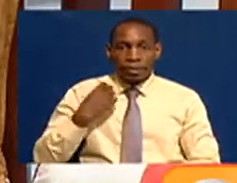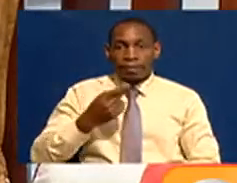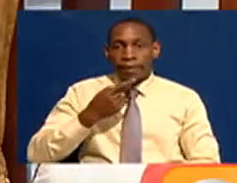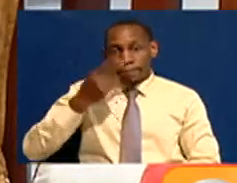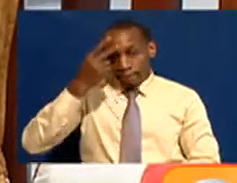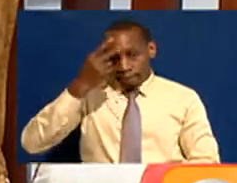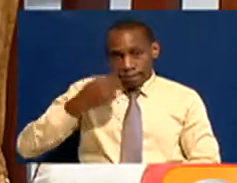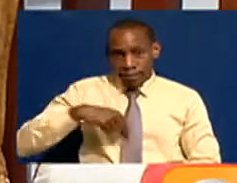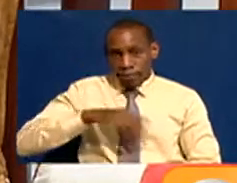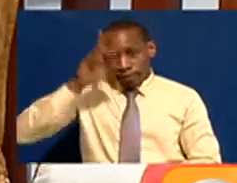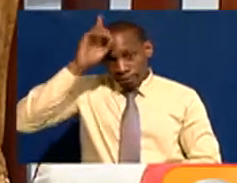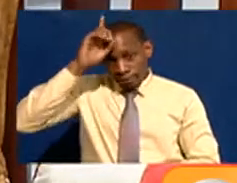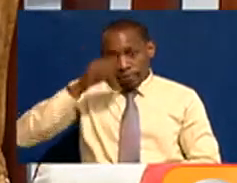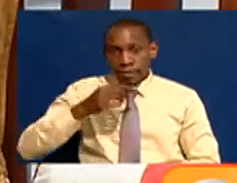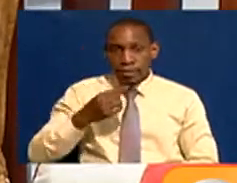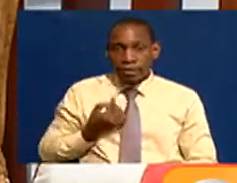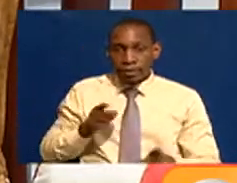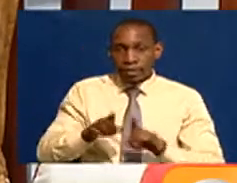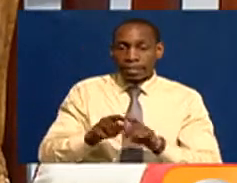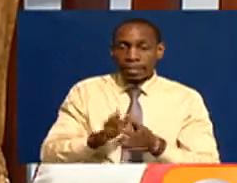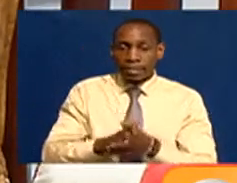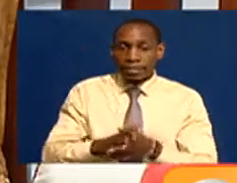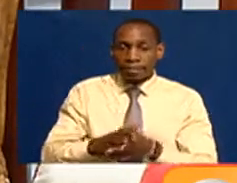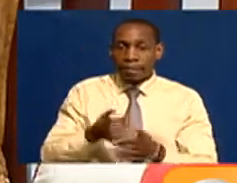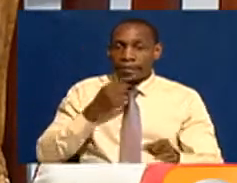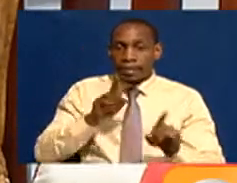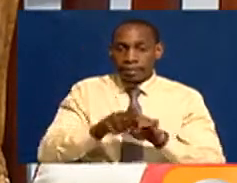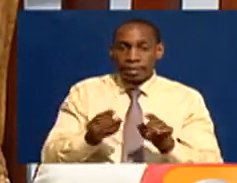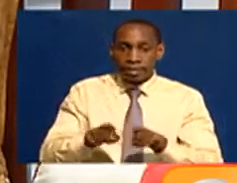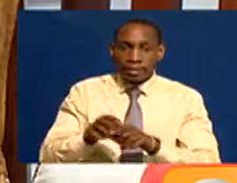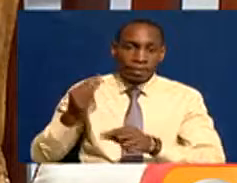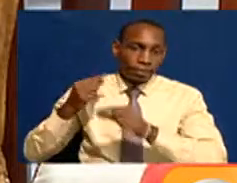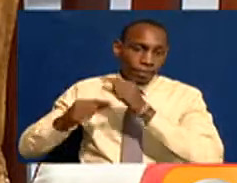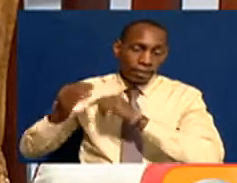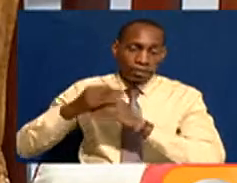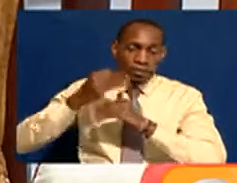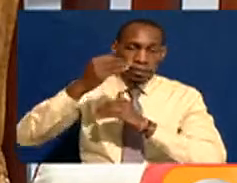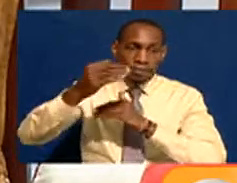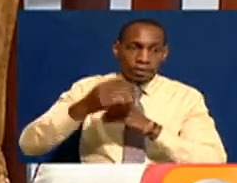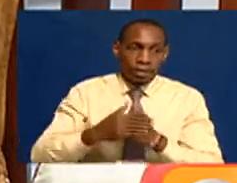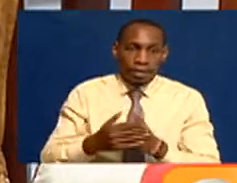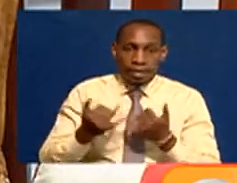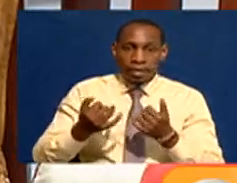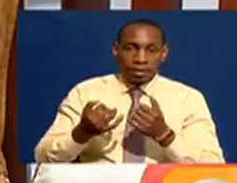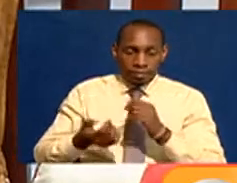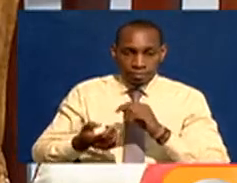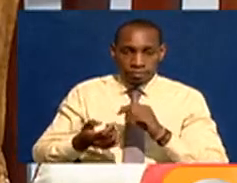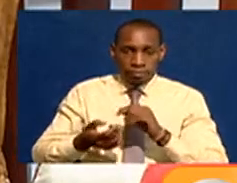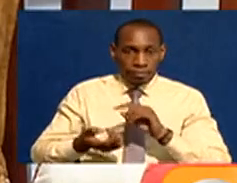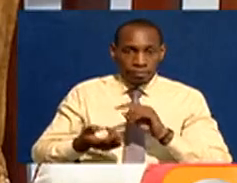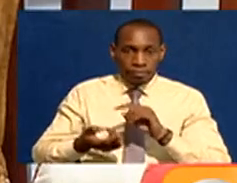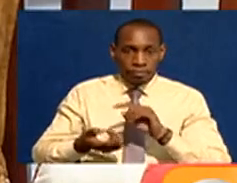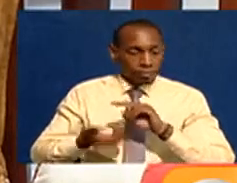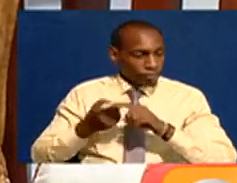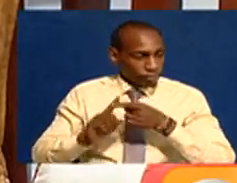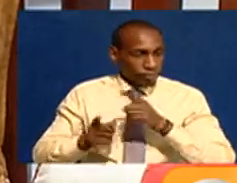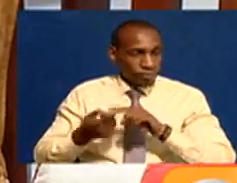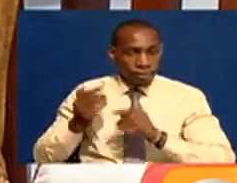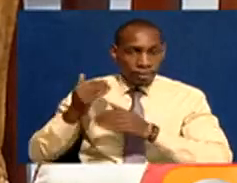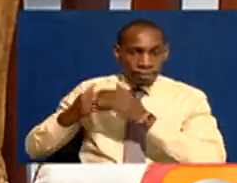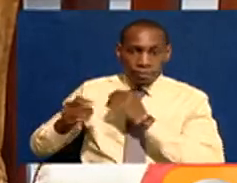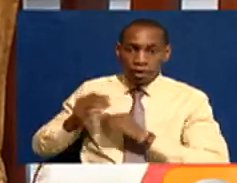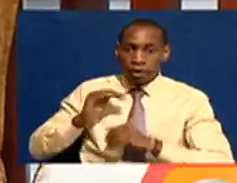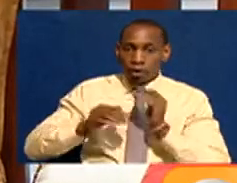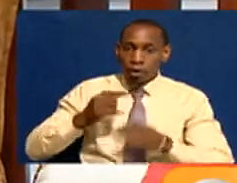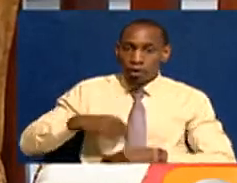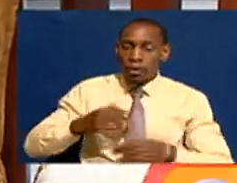We are sacrificing for our sisters, for our siblings, and for the generations to come. So looking back 5, 10 years down the line, we shall all be happy